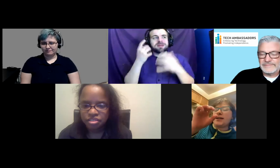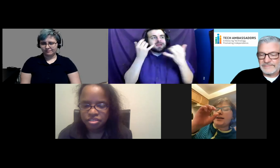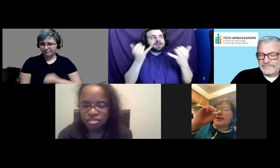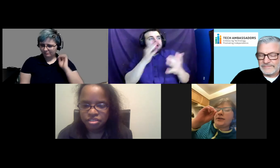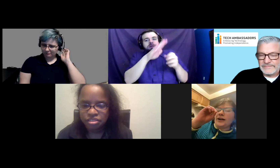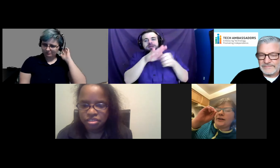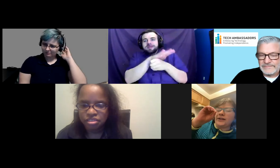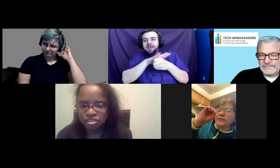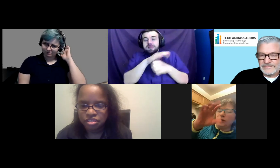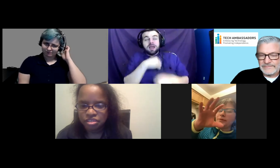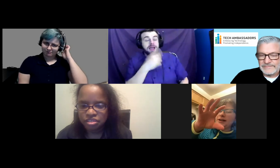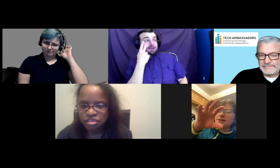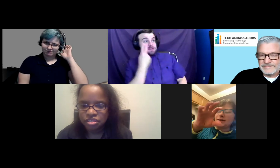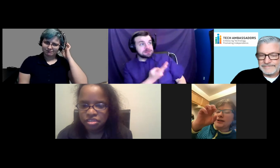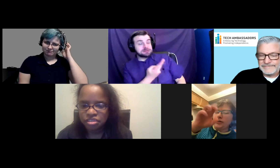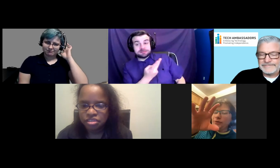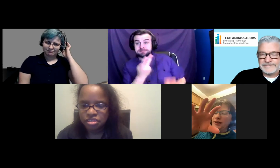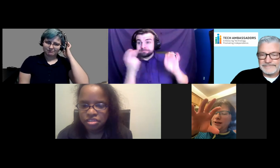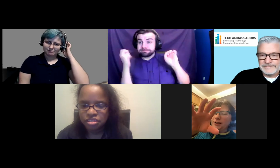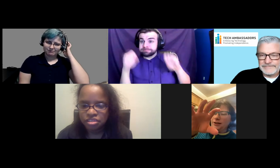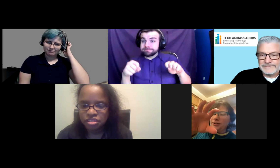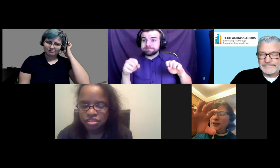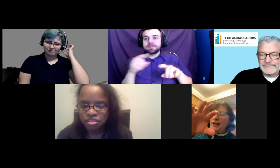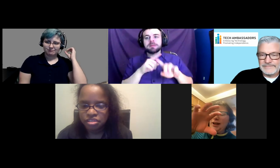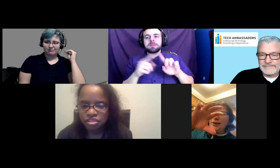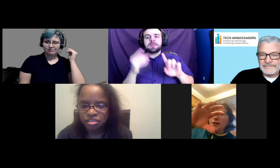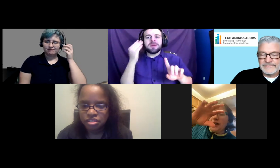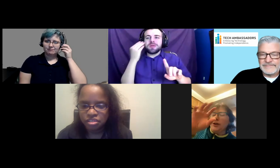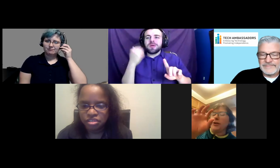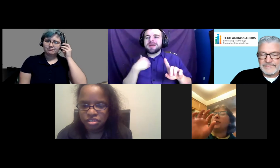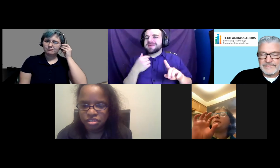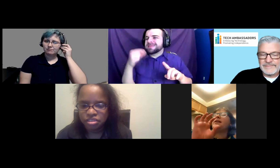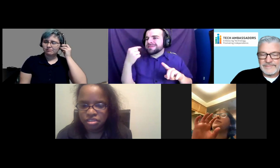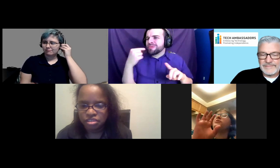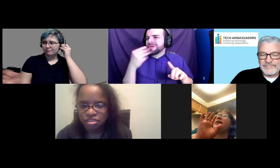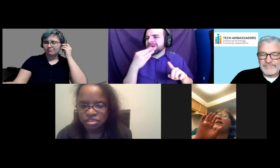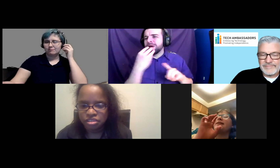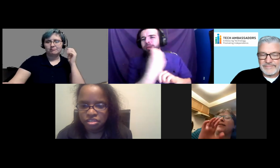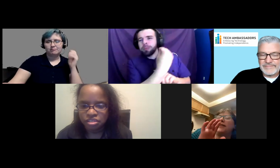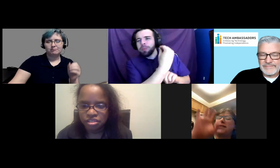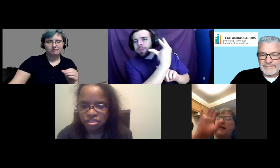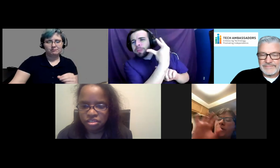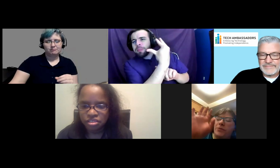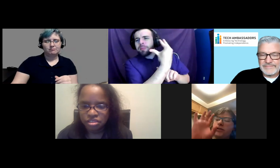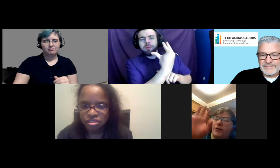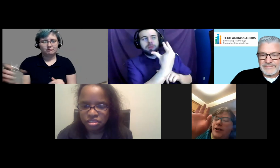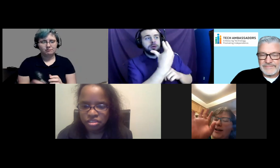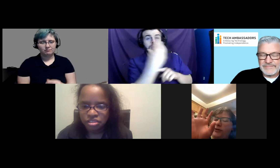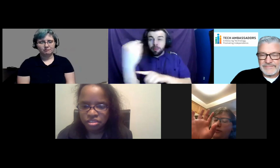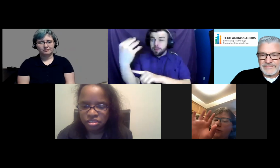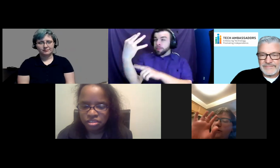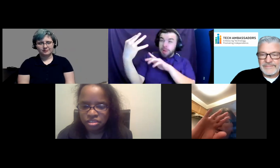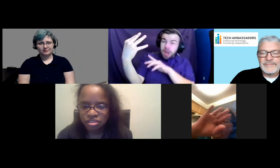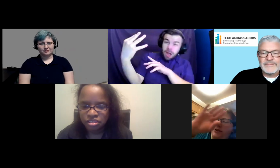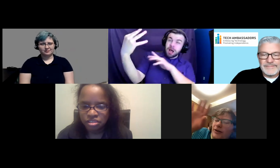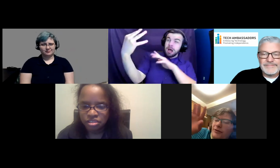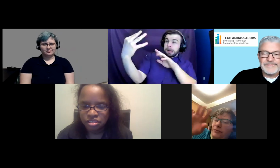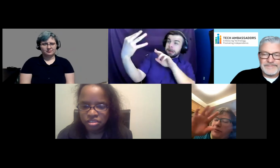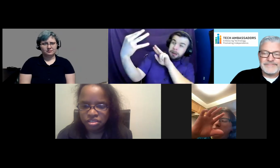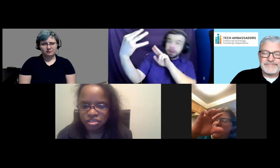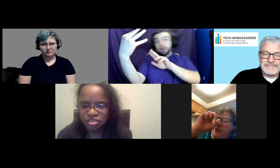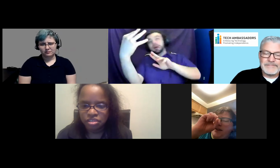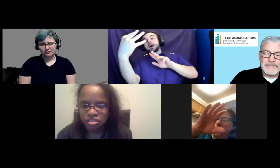like, you know how it illuminates like a green color, and then when it illuminates, you can't exactly see it from a certain angle. Like, you know